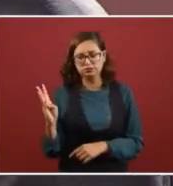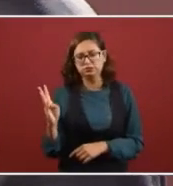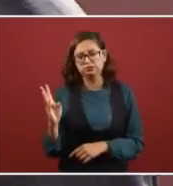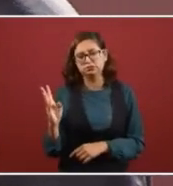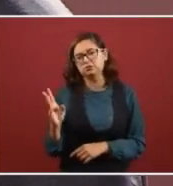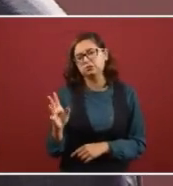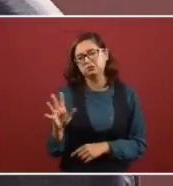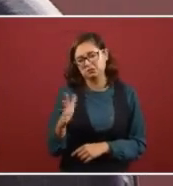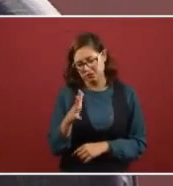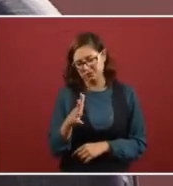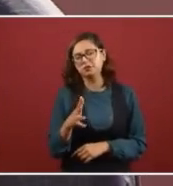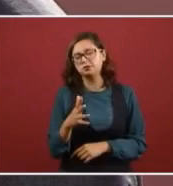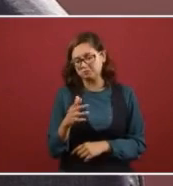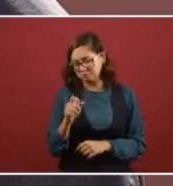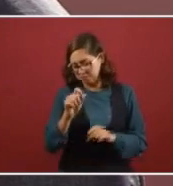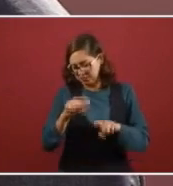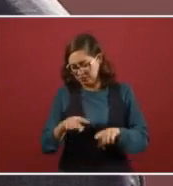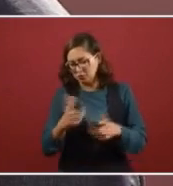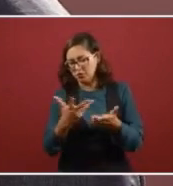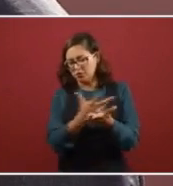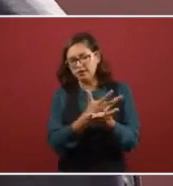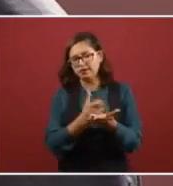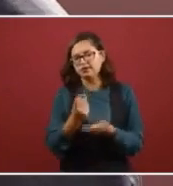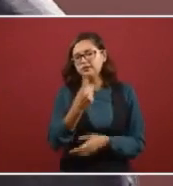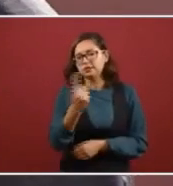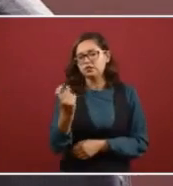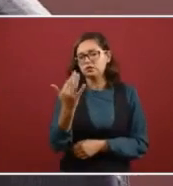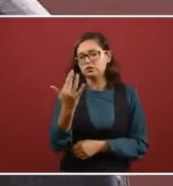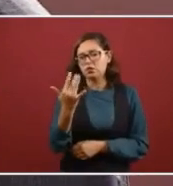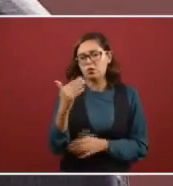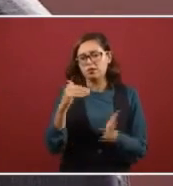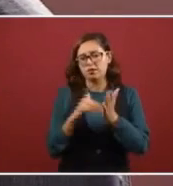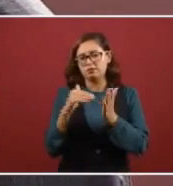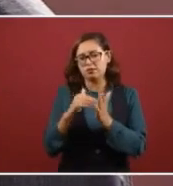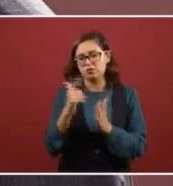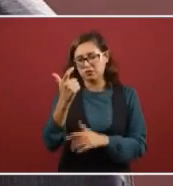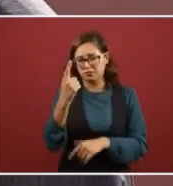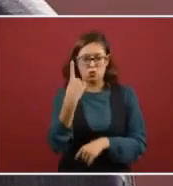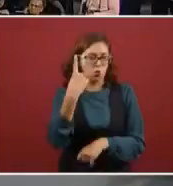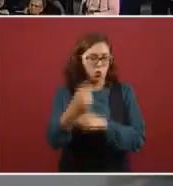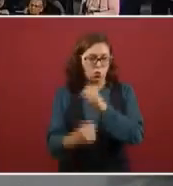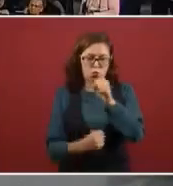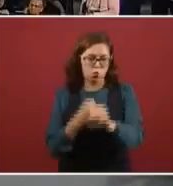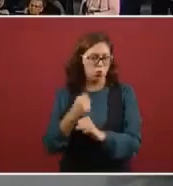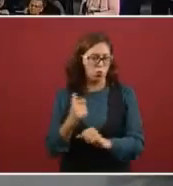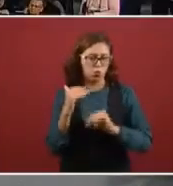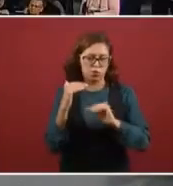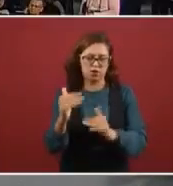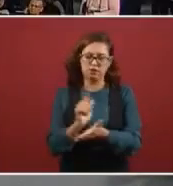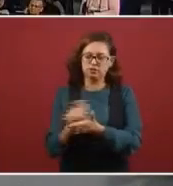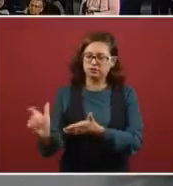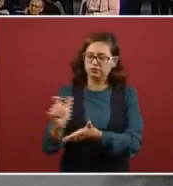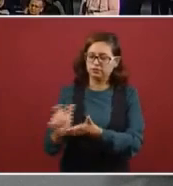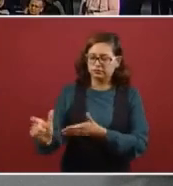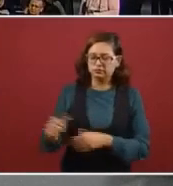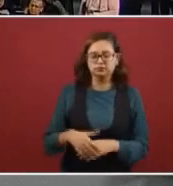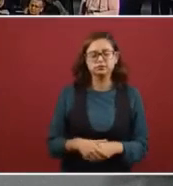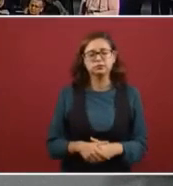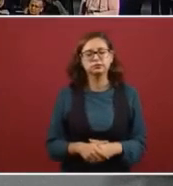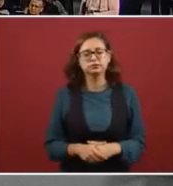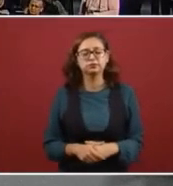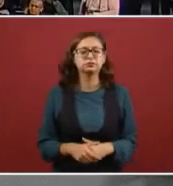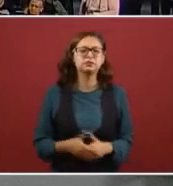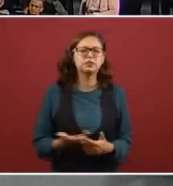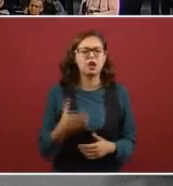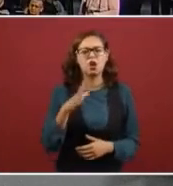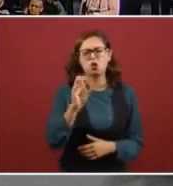de 150 there's millones. 150 million Ese es el pesos. plan. That's a plan. ¿De qué monto sería la ampliación presupuestal para